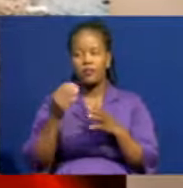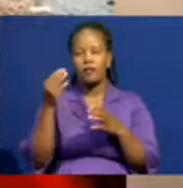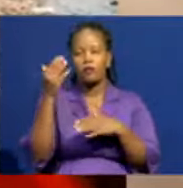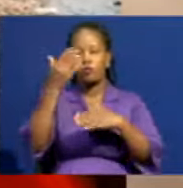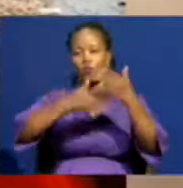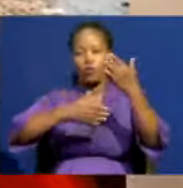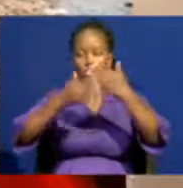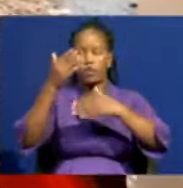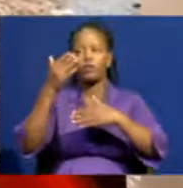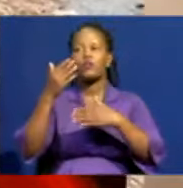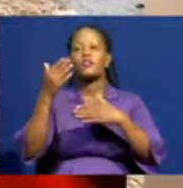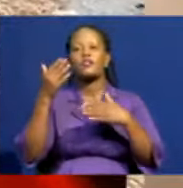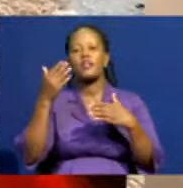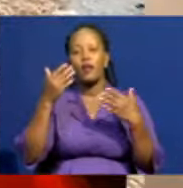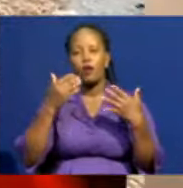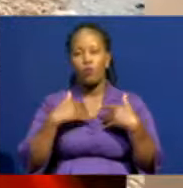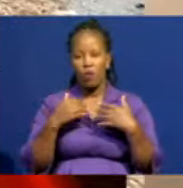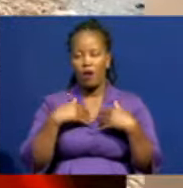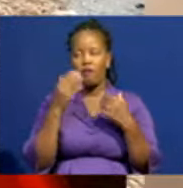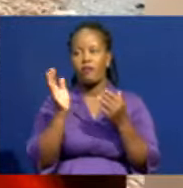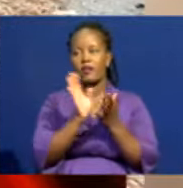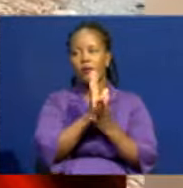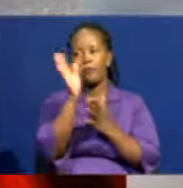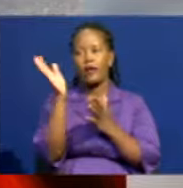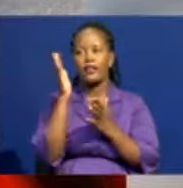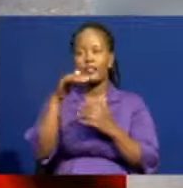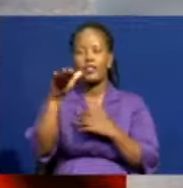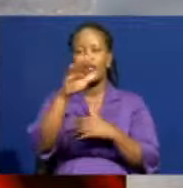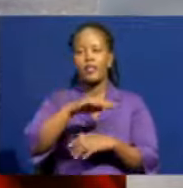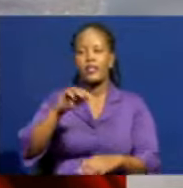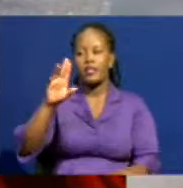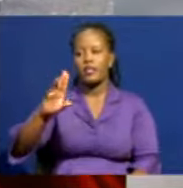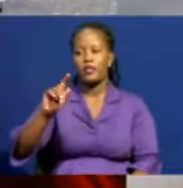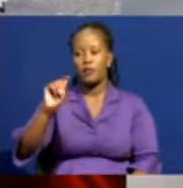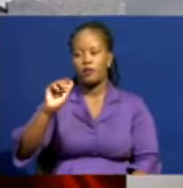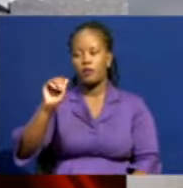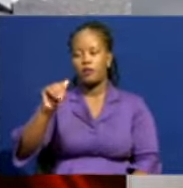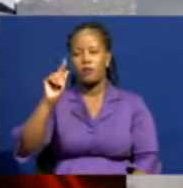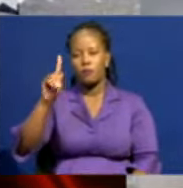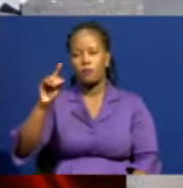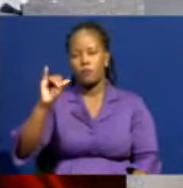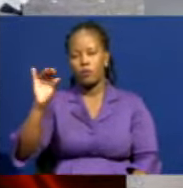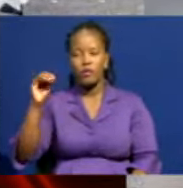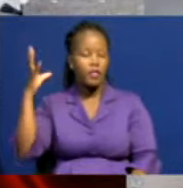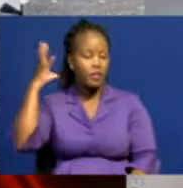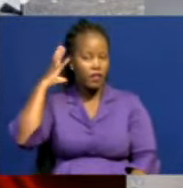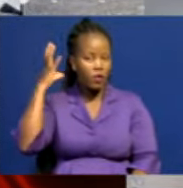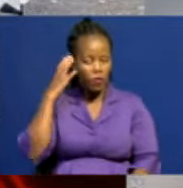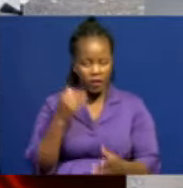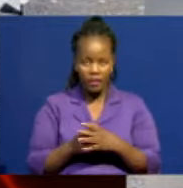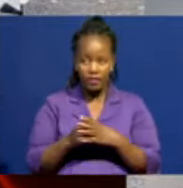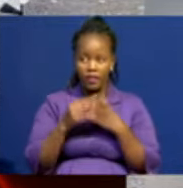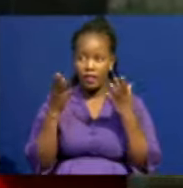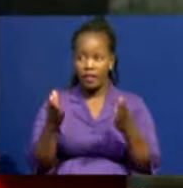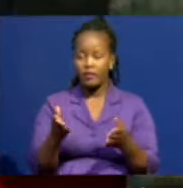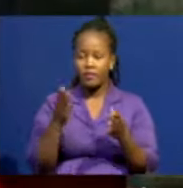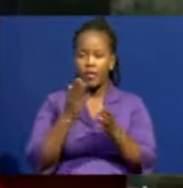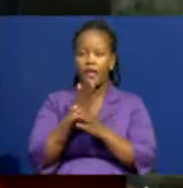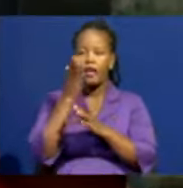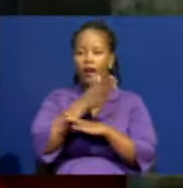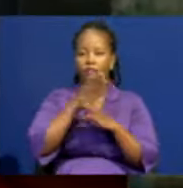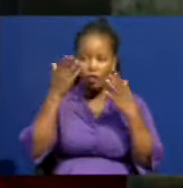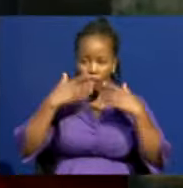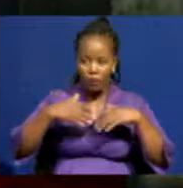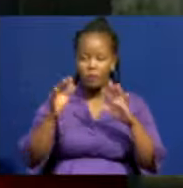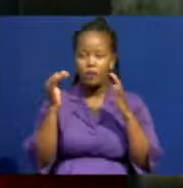construction of the Coast Branch of the Utali College. Therefore, after completion of the